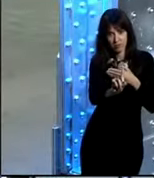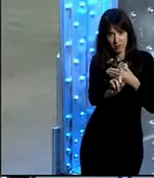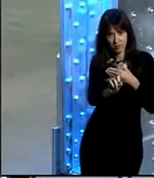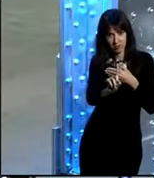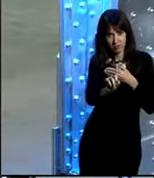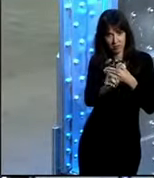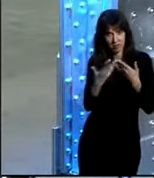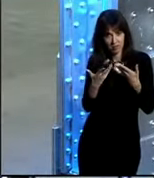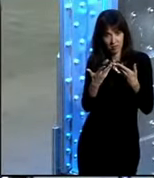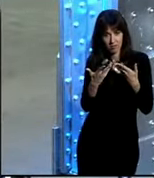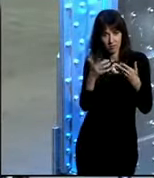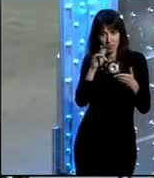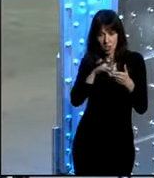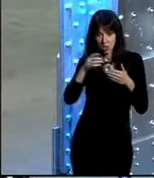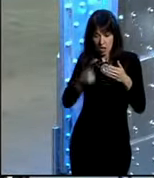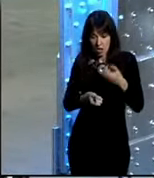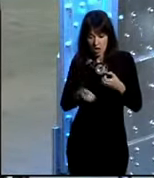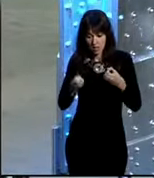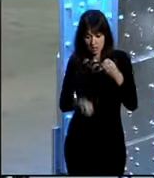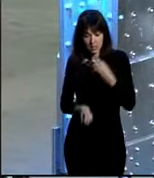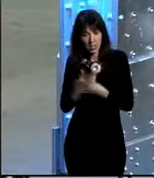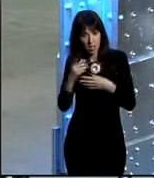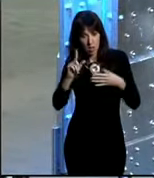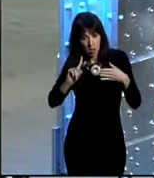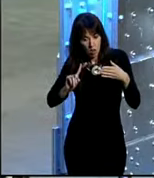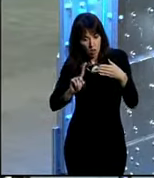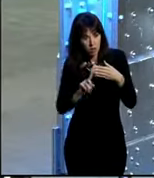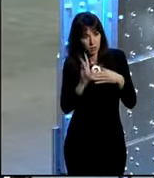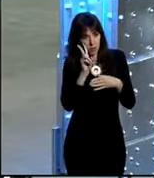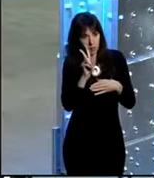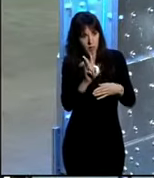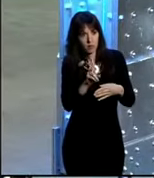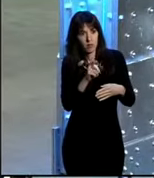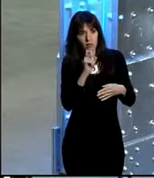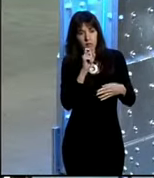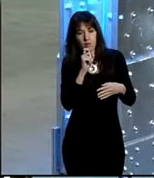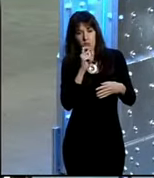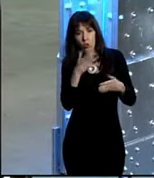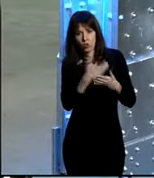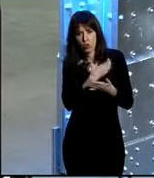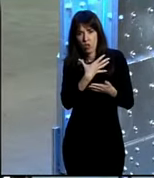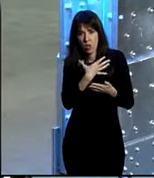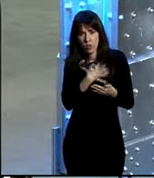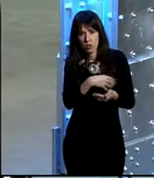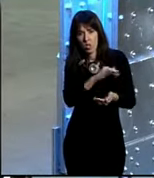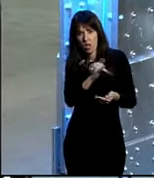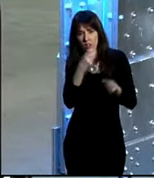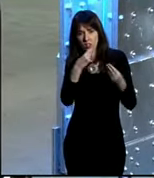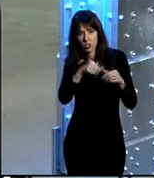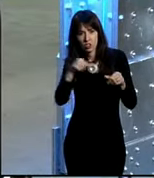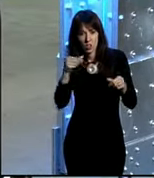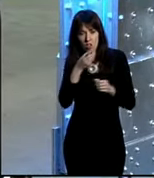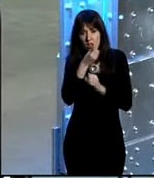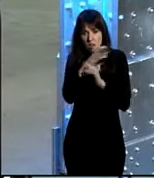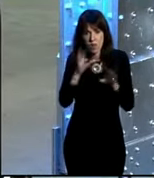open the door for you, but you are the one who has to enter it. Once you go through the door, then